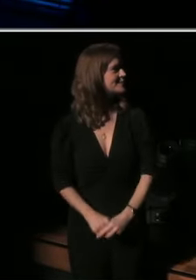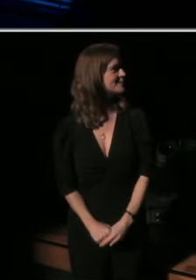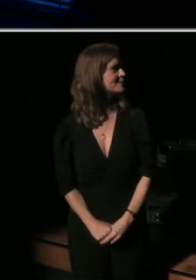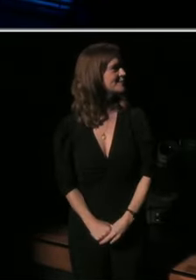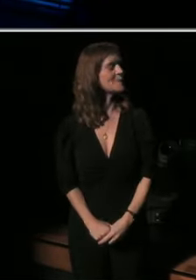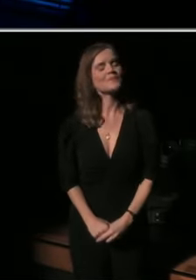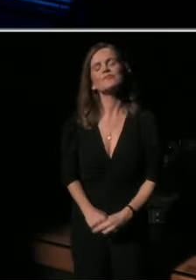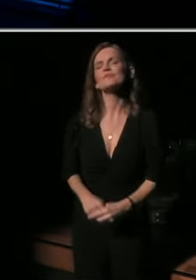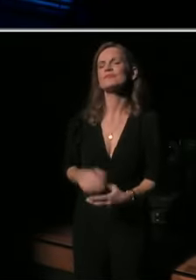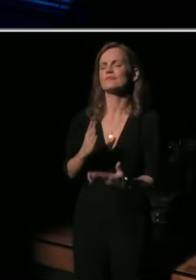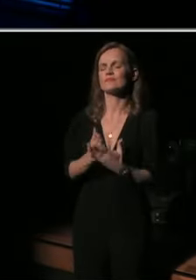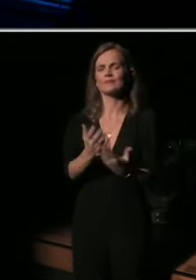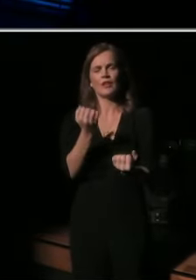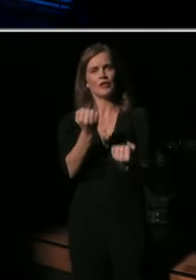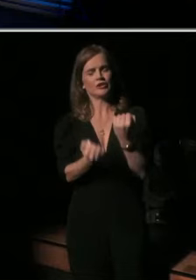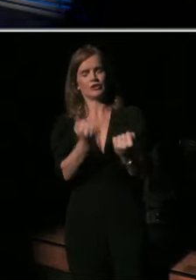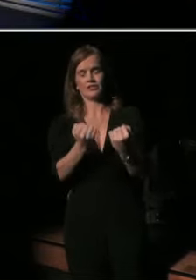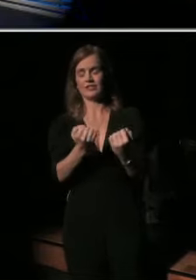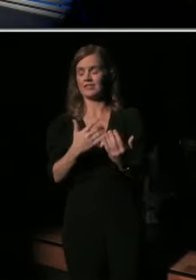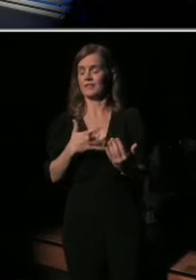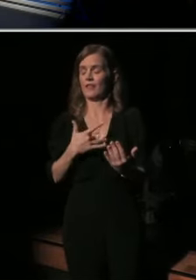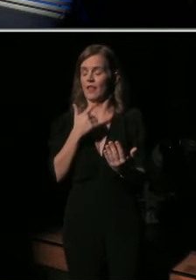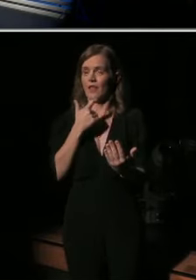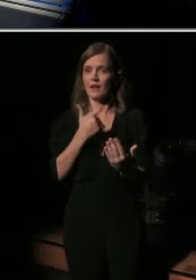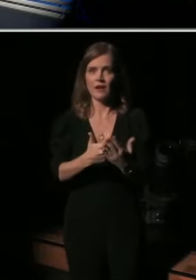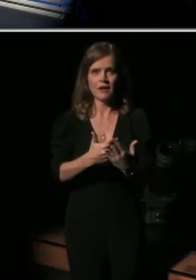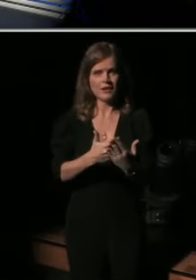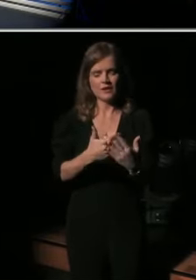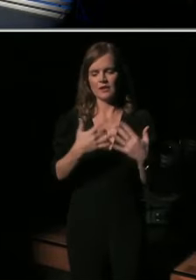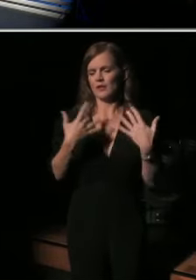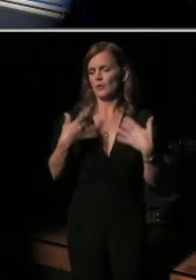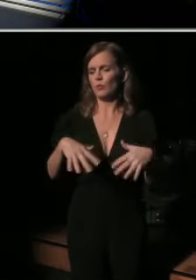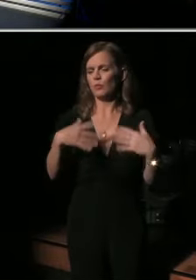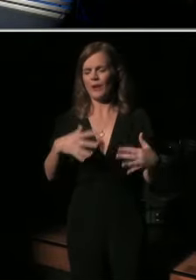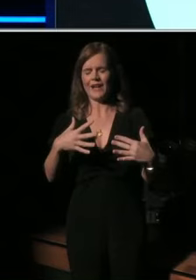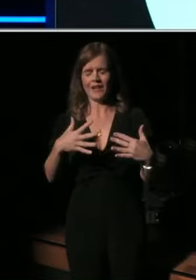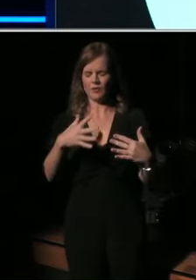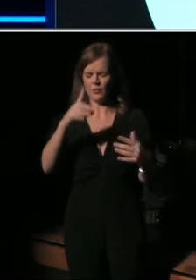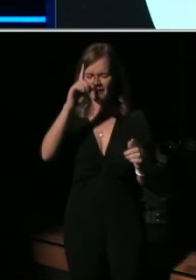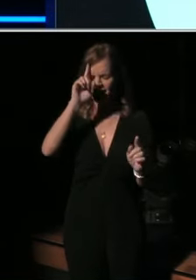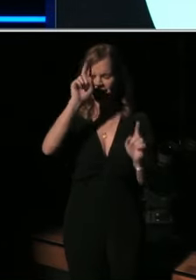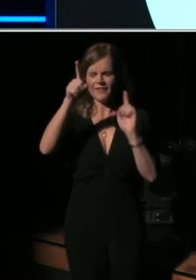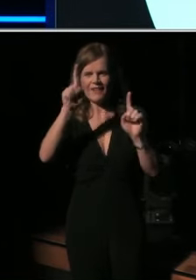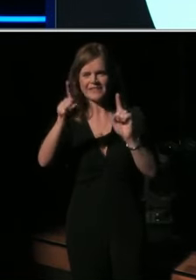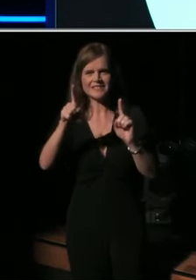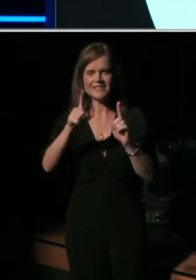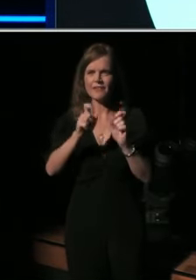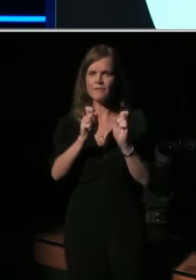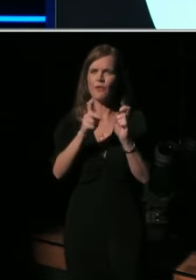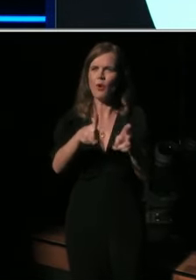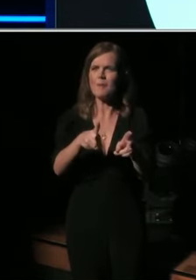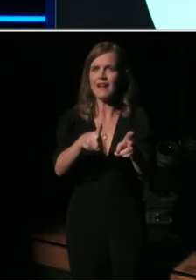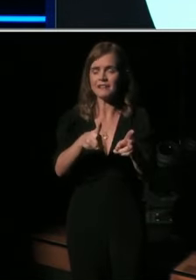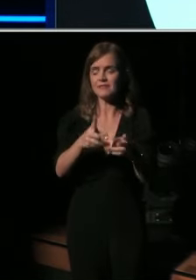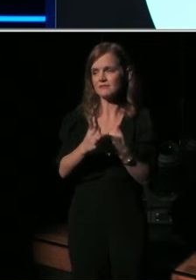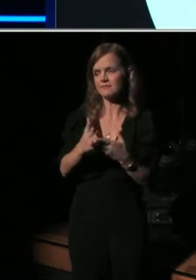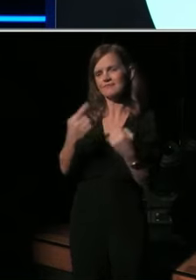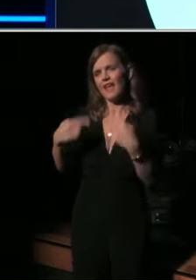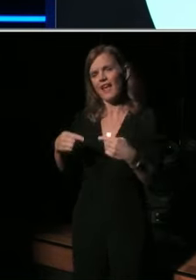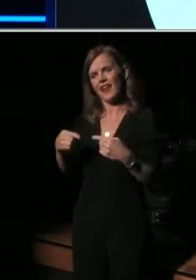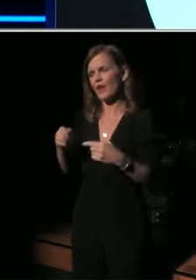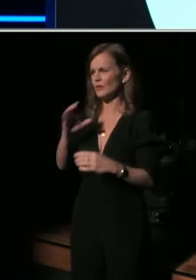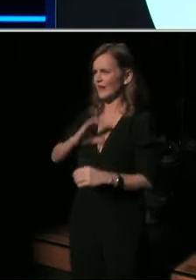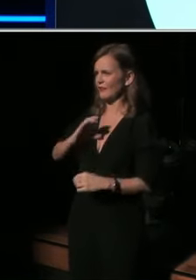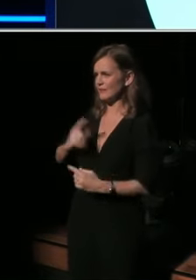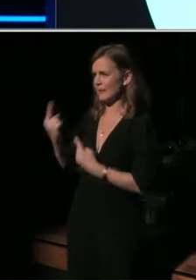The judges were wowed by the incredibly inventive format, allowing characters to share deeply